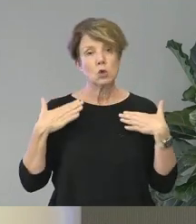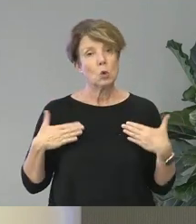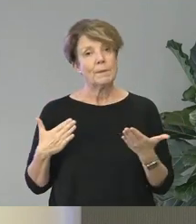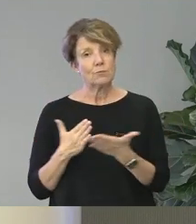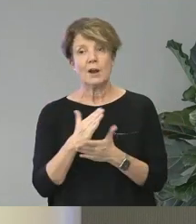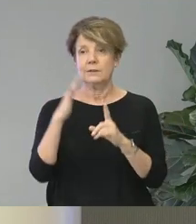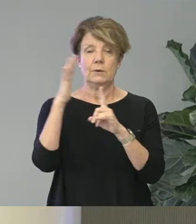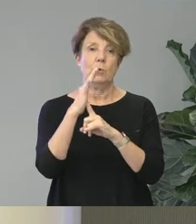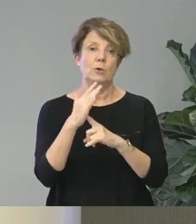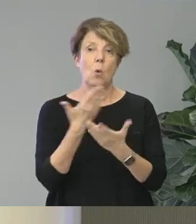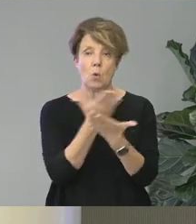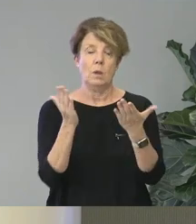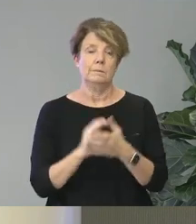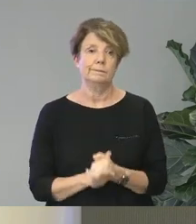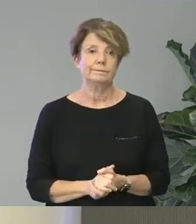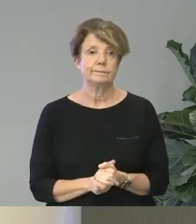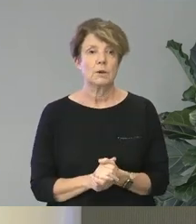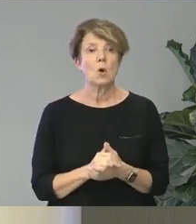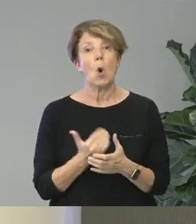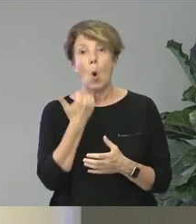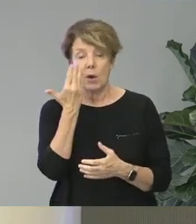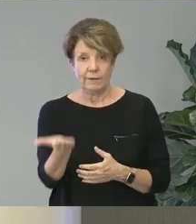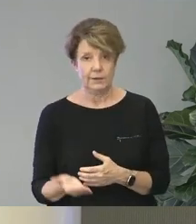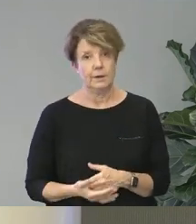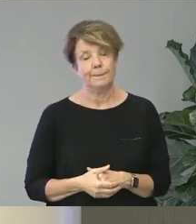rights matter all of the time.